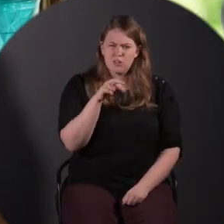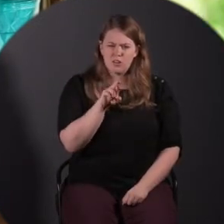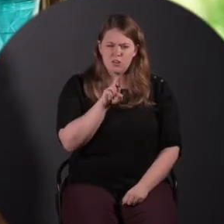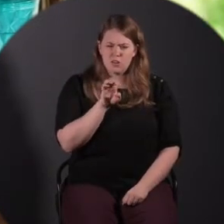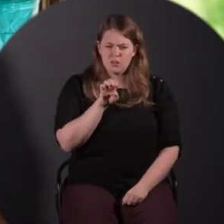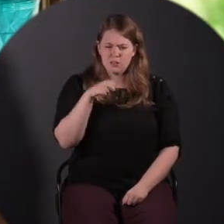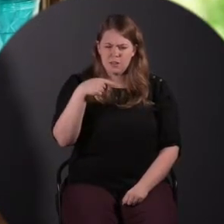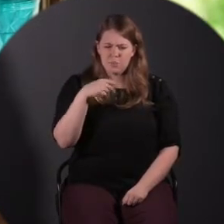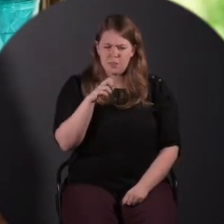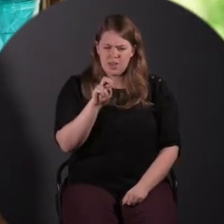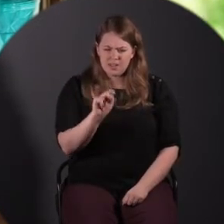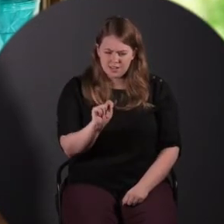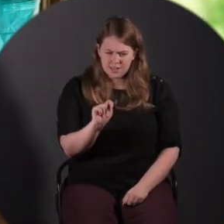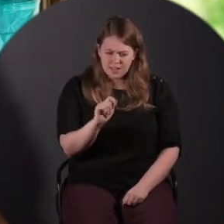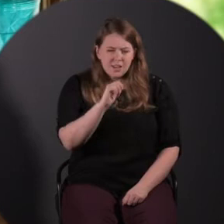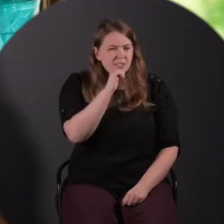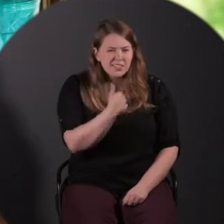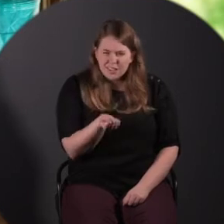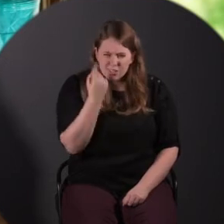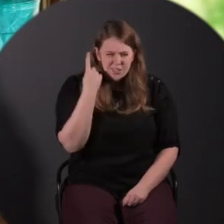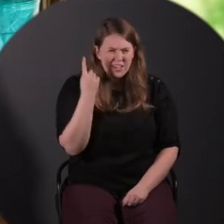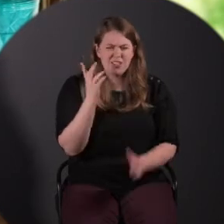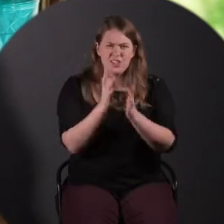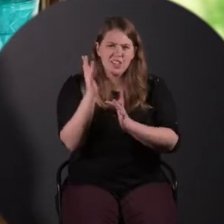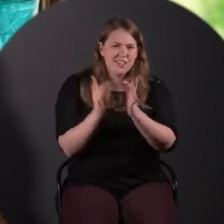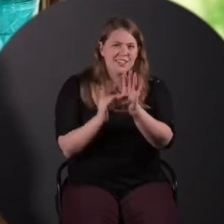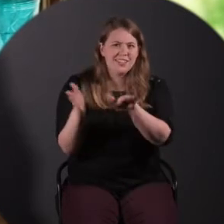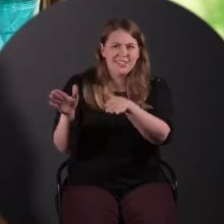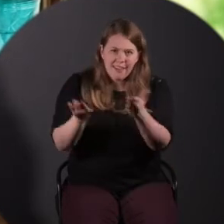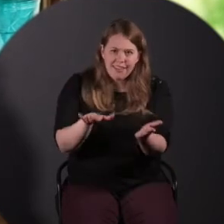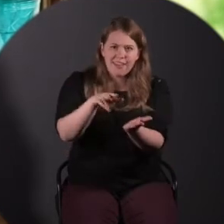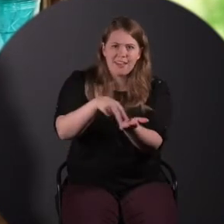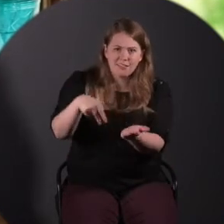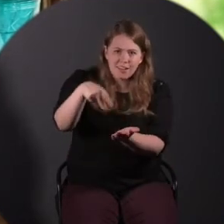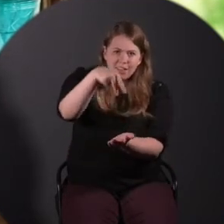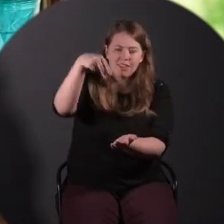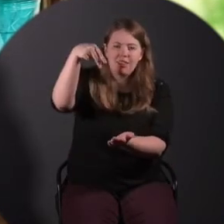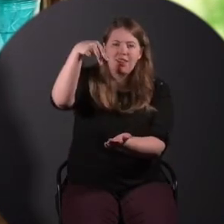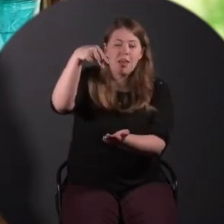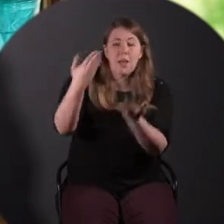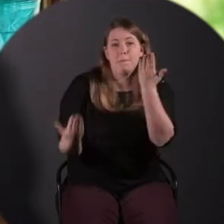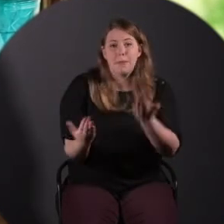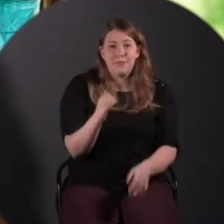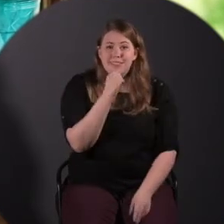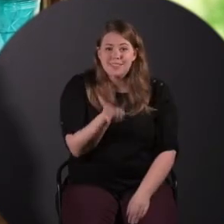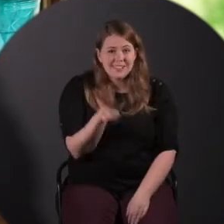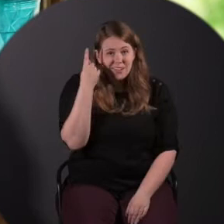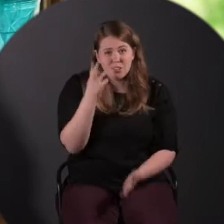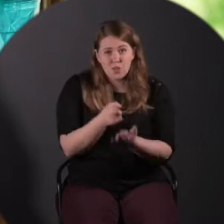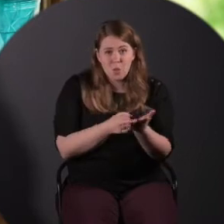fully understand the death and the resurrection of Jesus. Maybe he didn't understand the indwelling of the Holy Spirit. and they